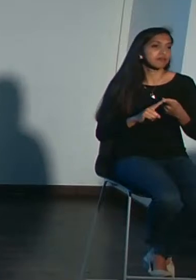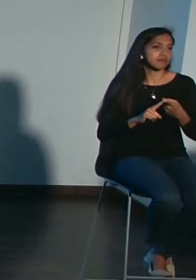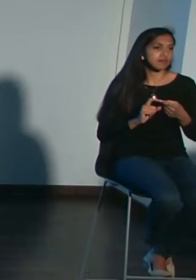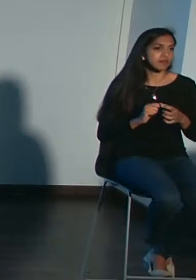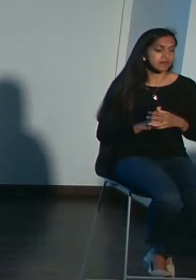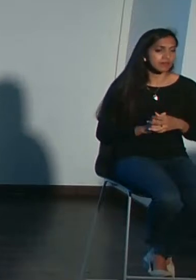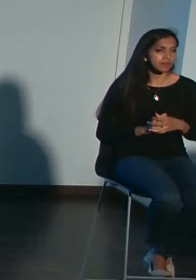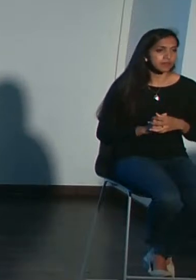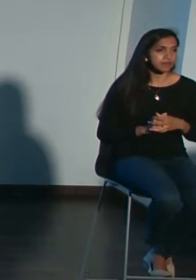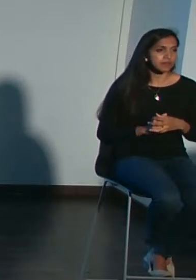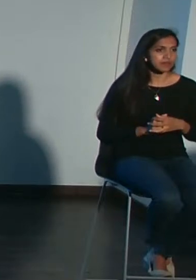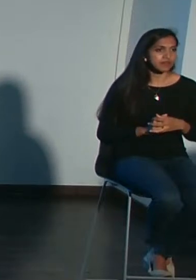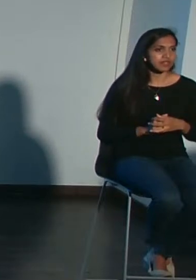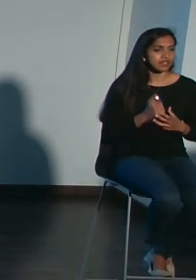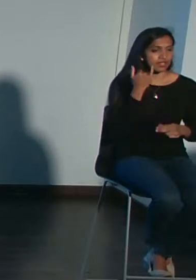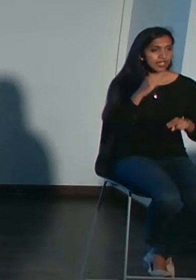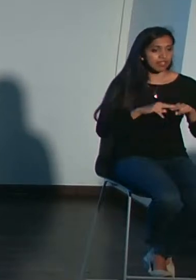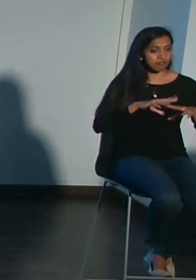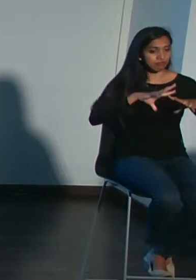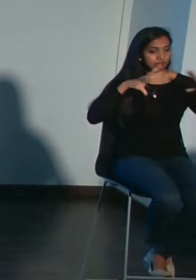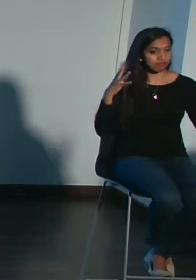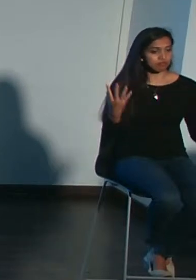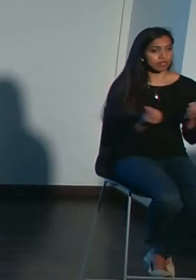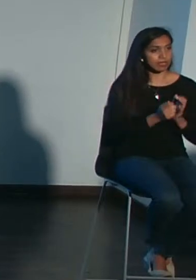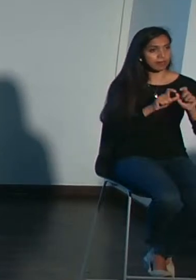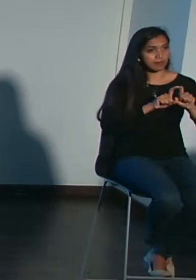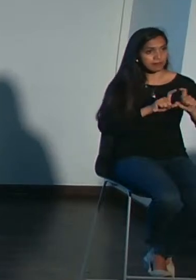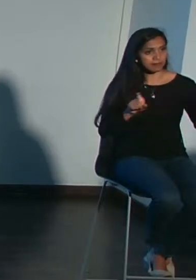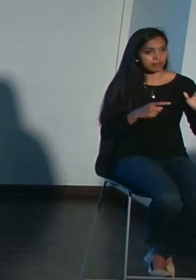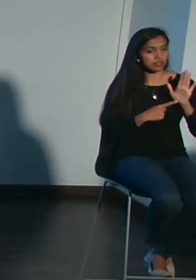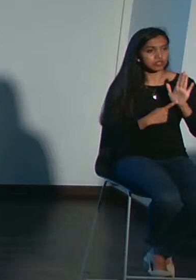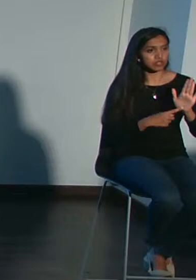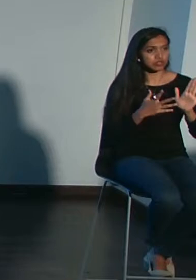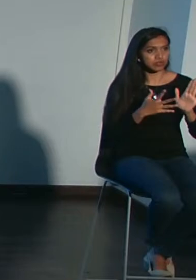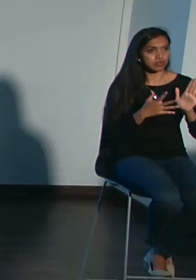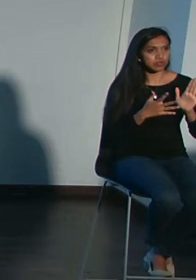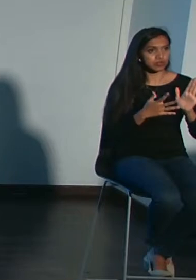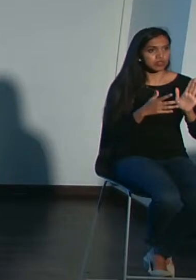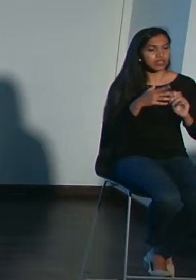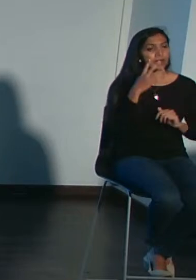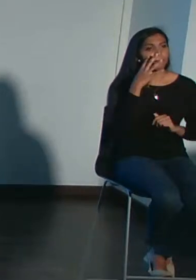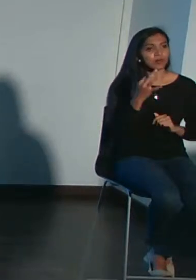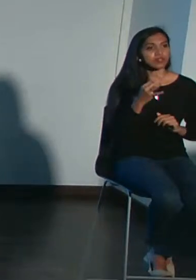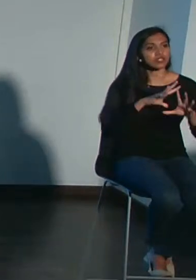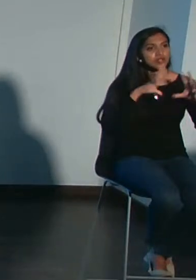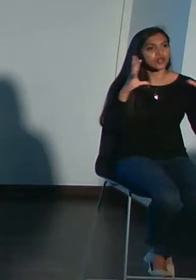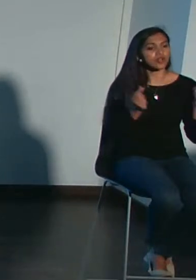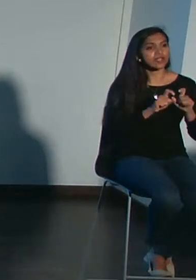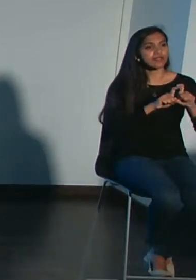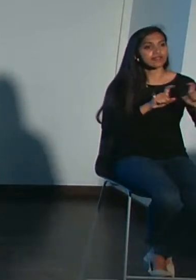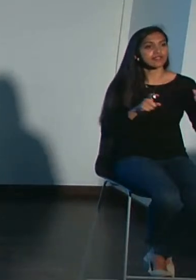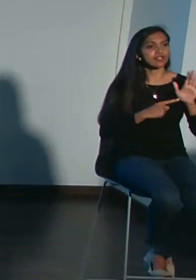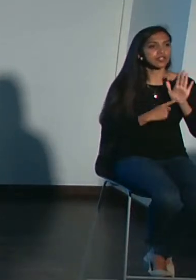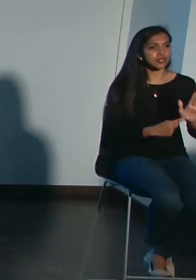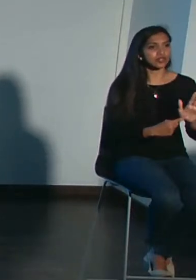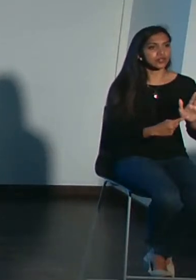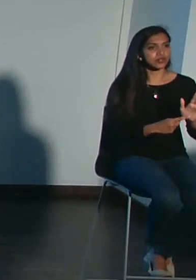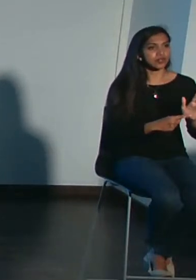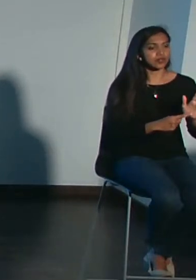like, with such a thing that doesn't actually exist, like you have to project this, confidence or closure or,